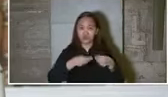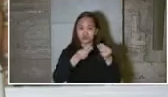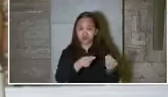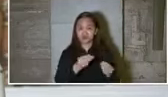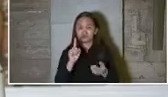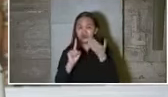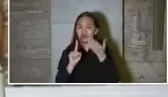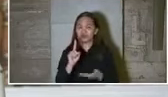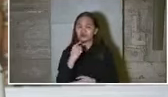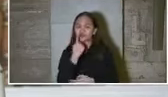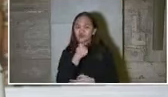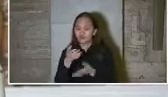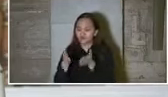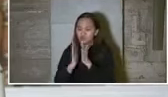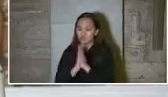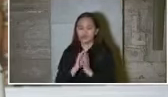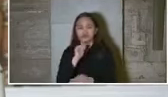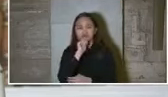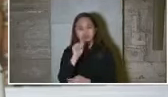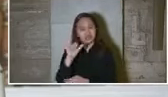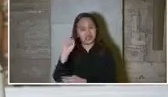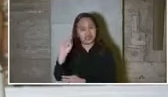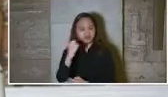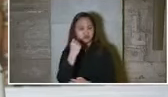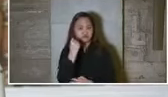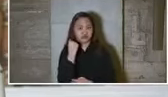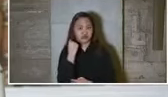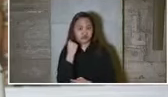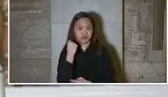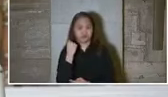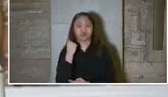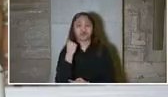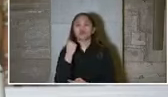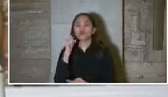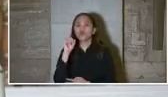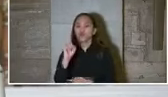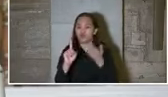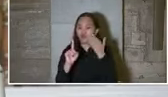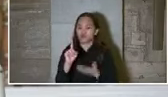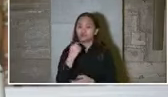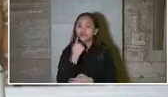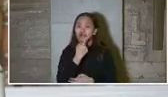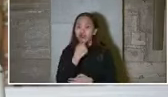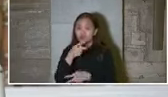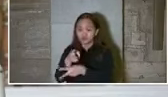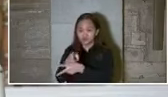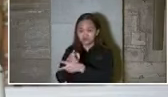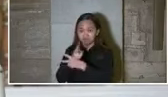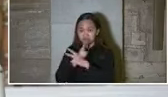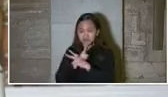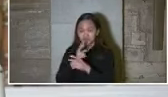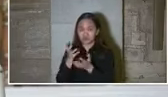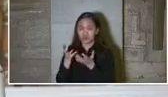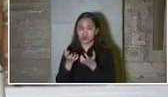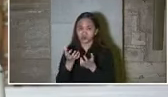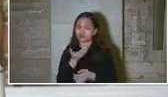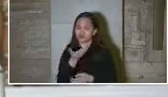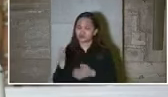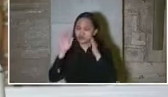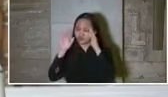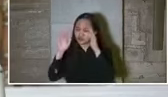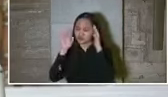you, and do not turn your back on one who wants to borrow. You have heard that